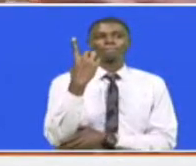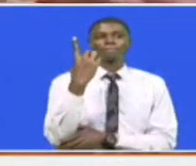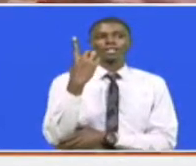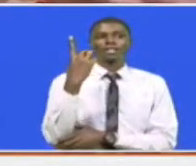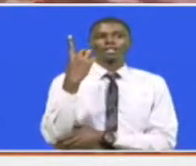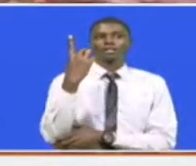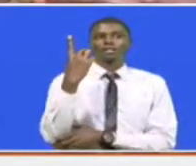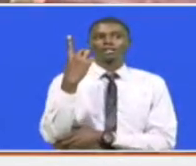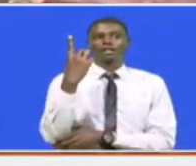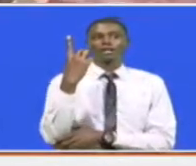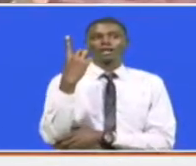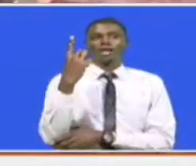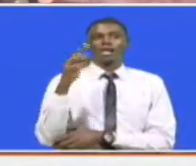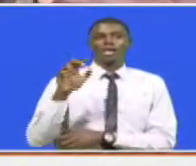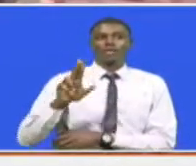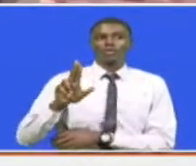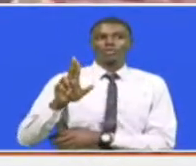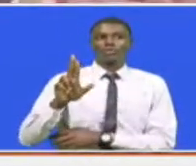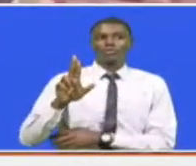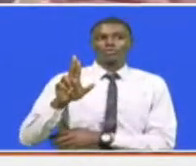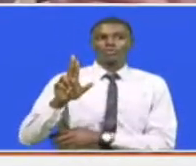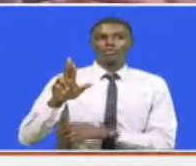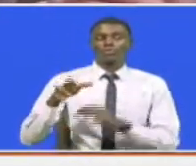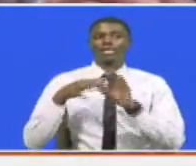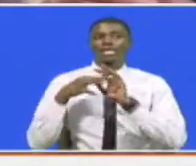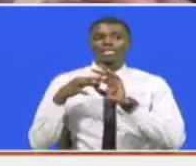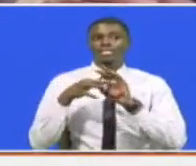flight, the only